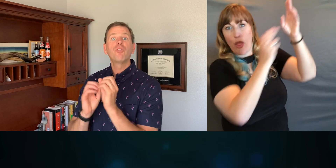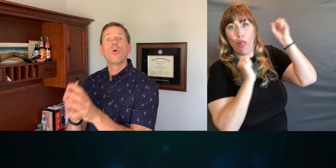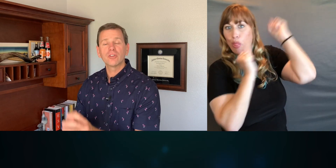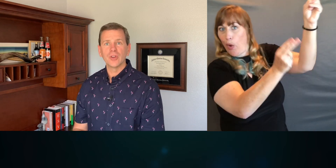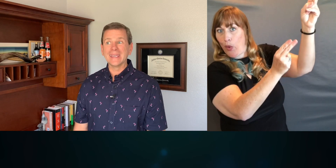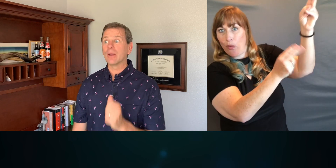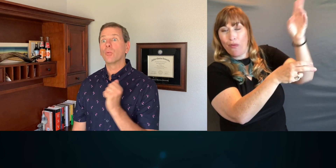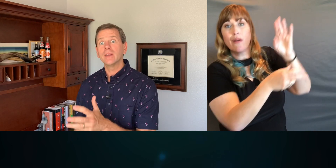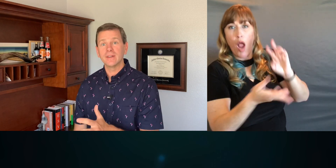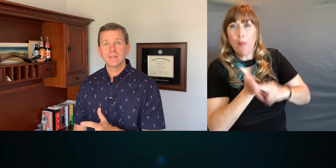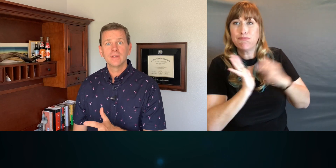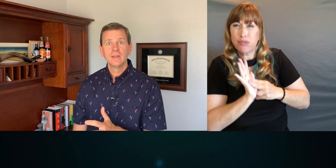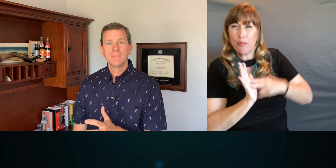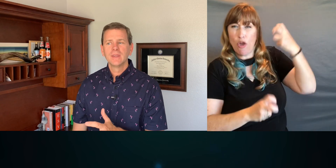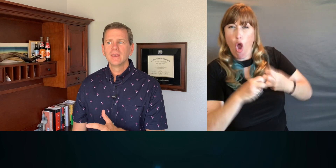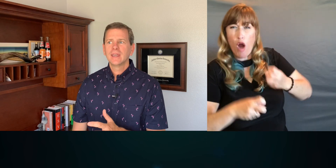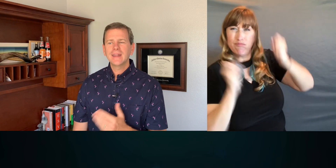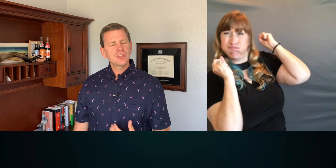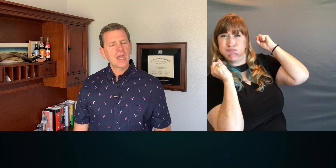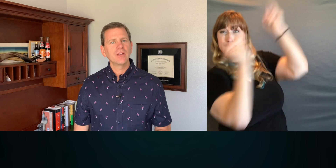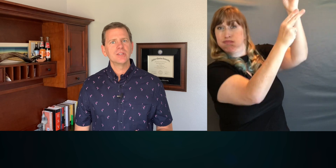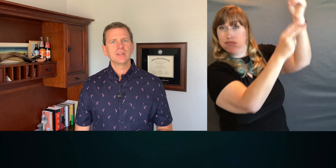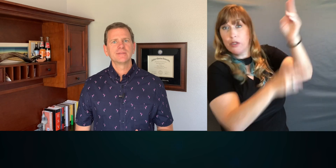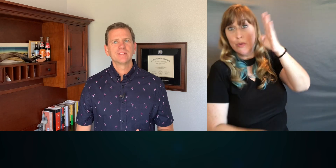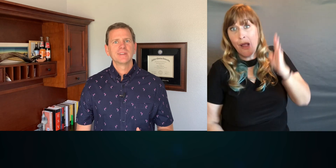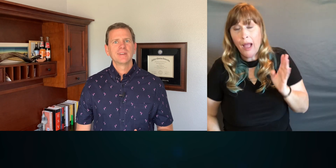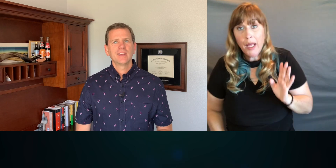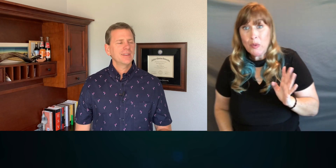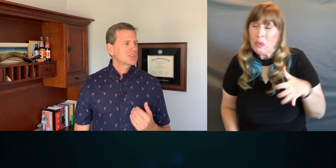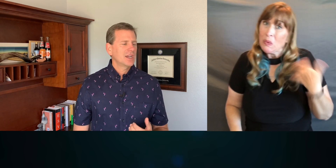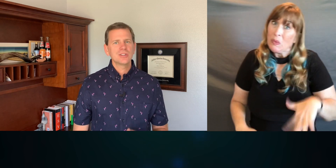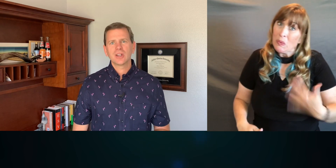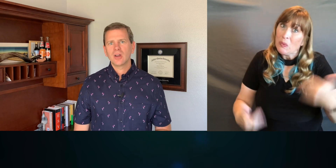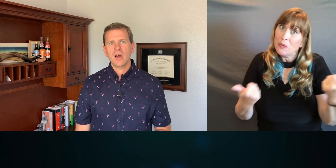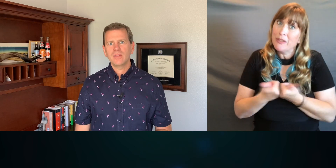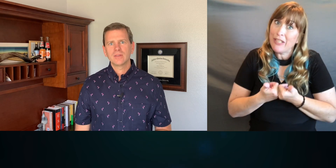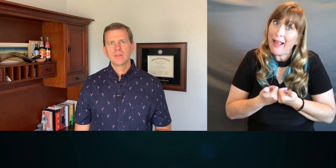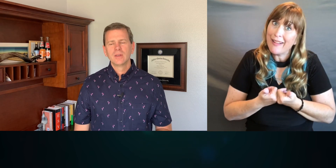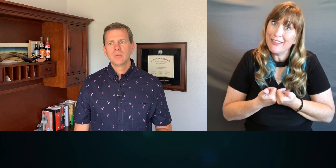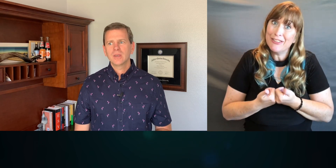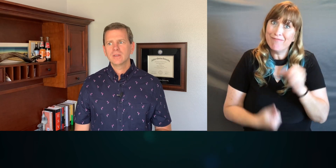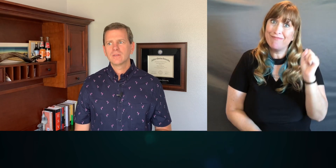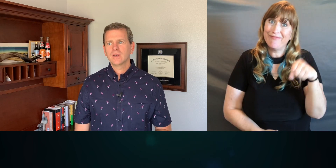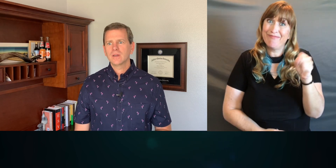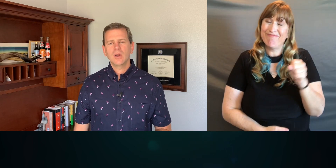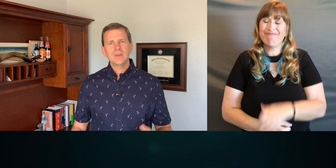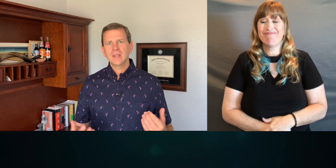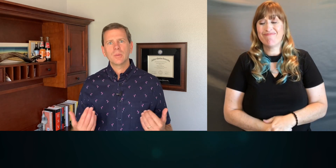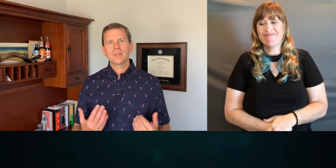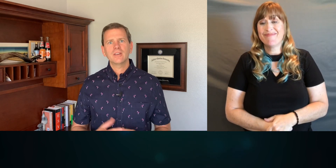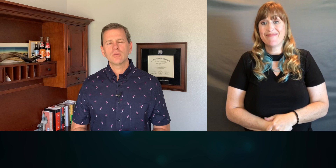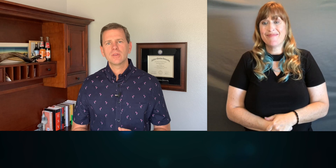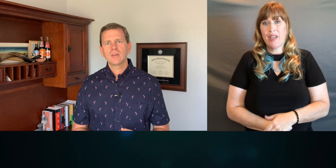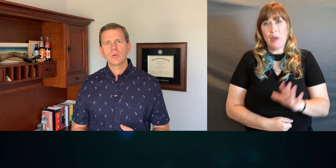away forcefully. Get rid of it. And that's challenging. I think it's challenging in our lives because, you know, we tend